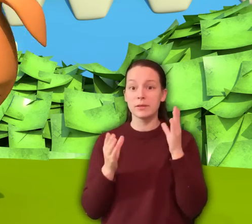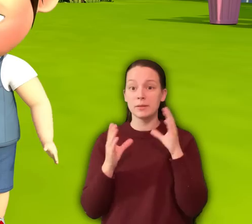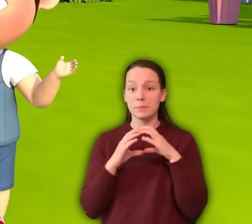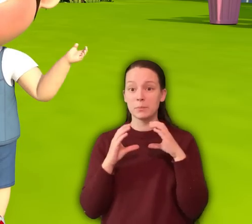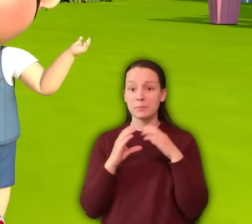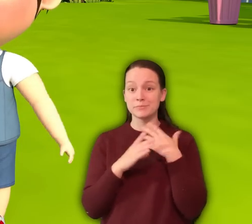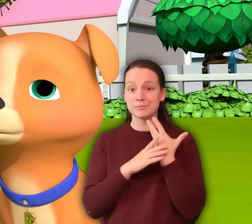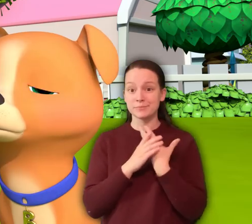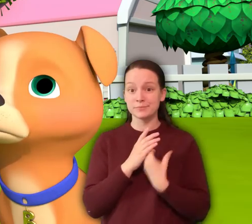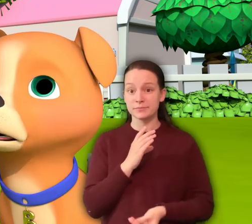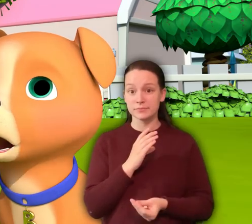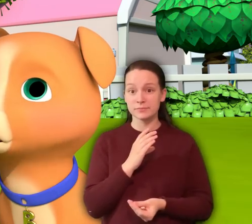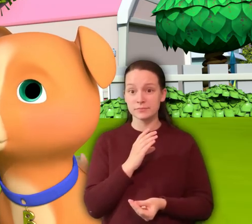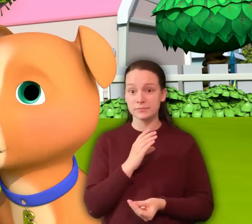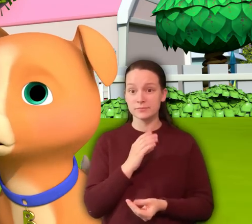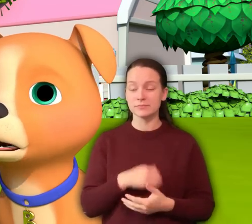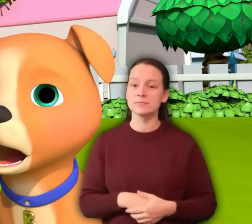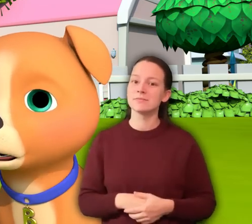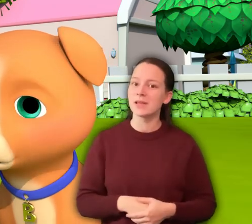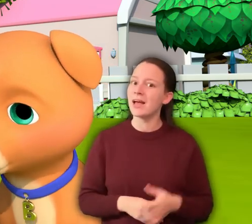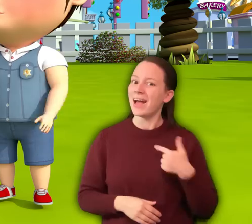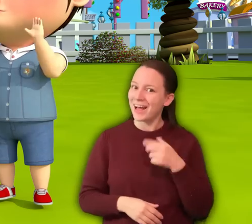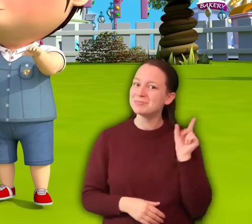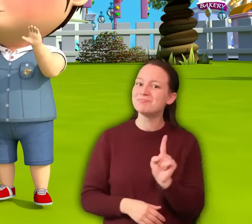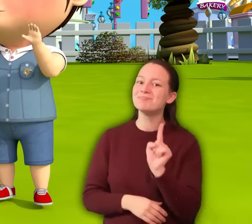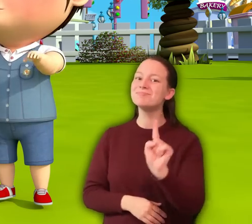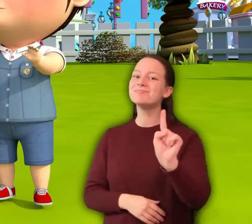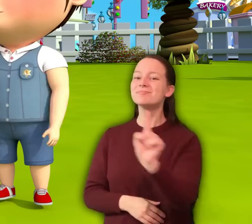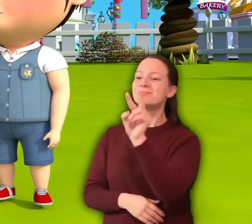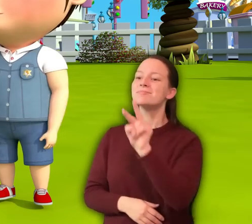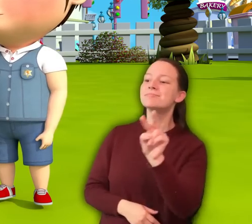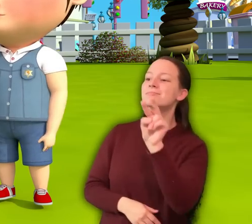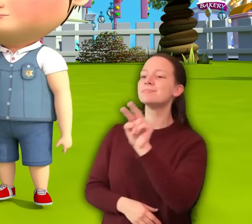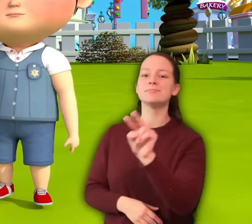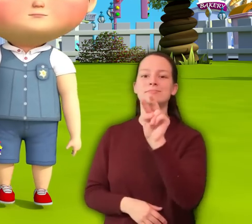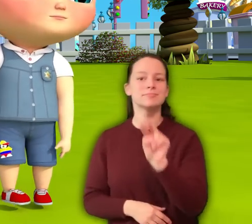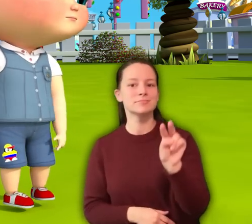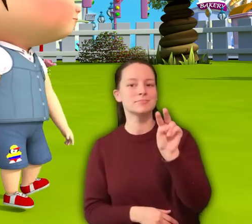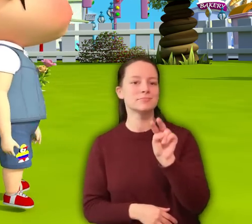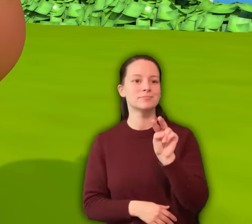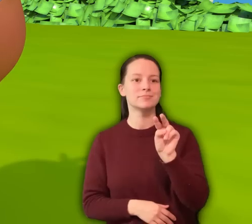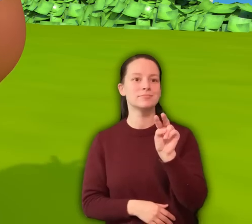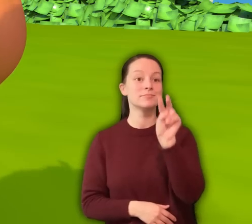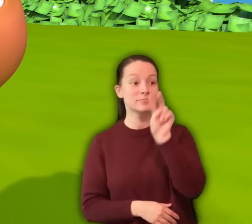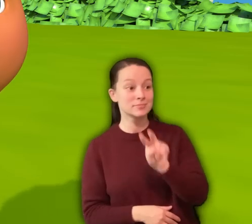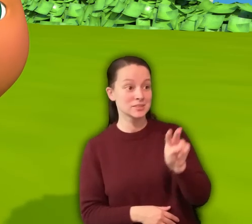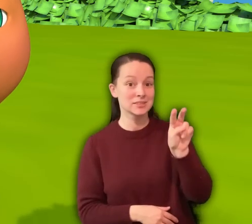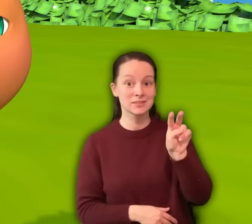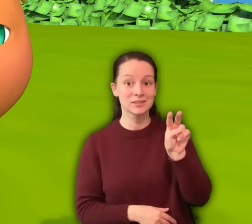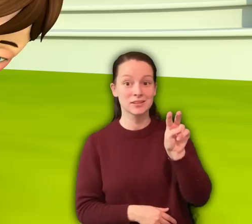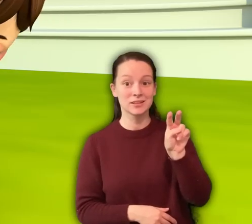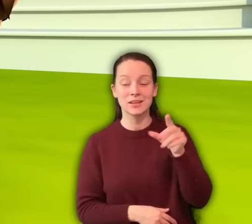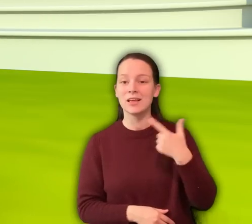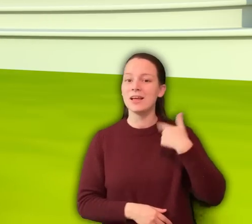the ball had gone away I went to go and take a look take